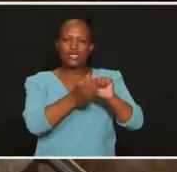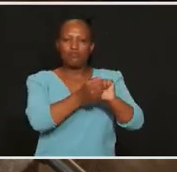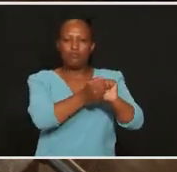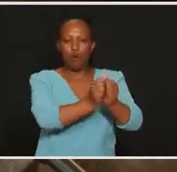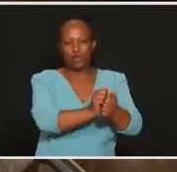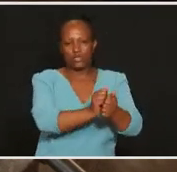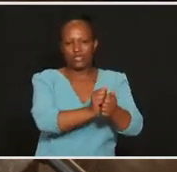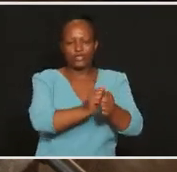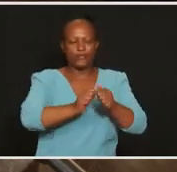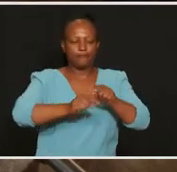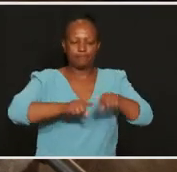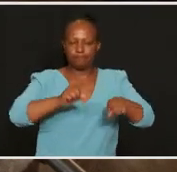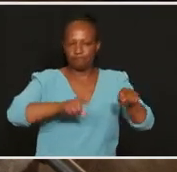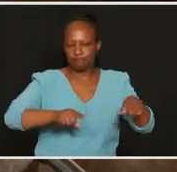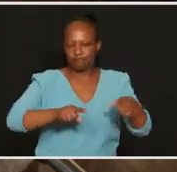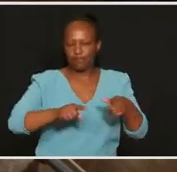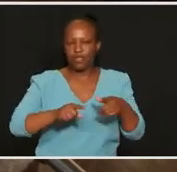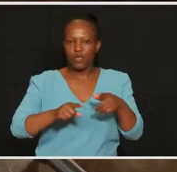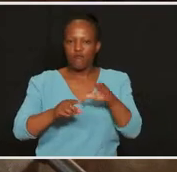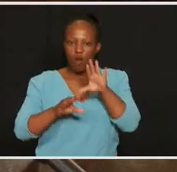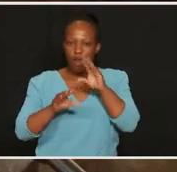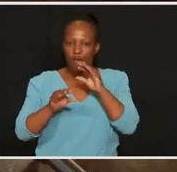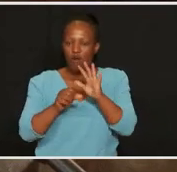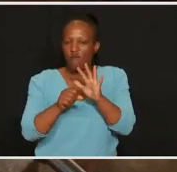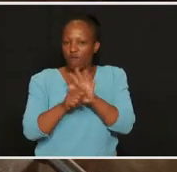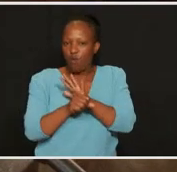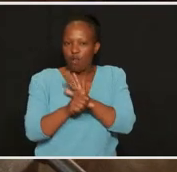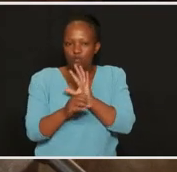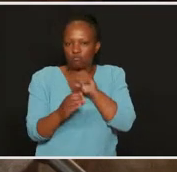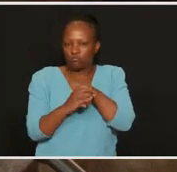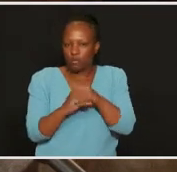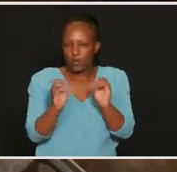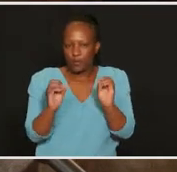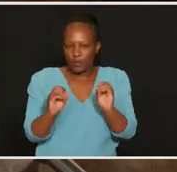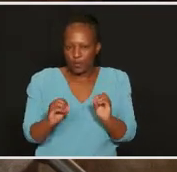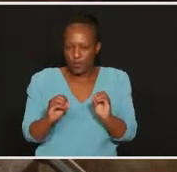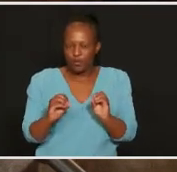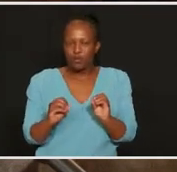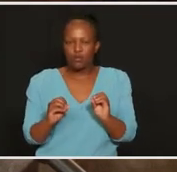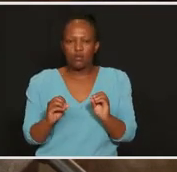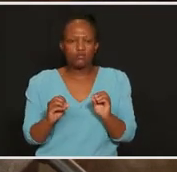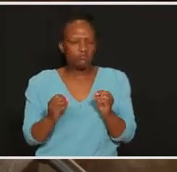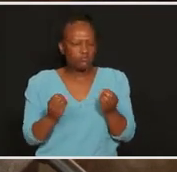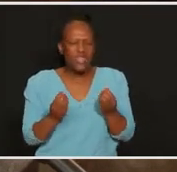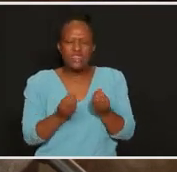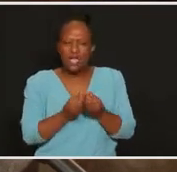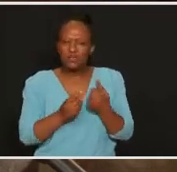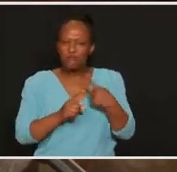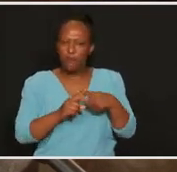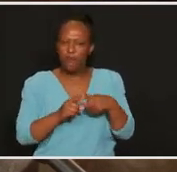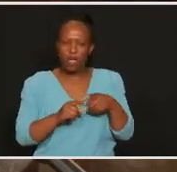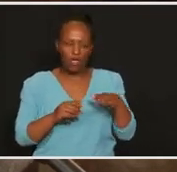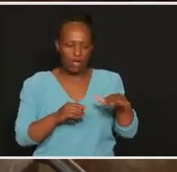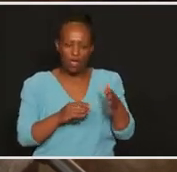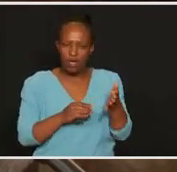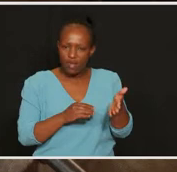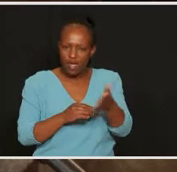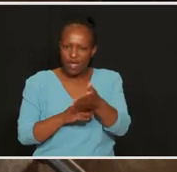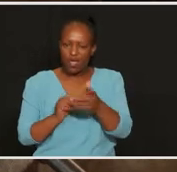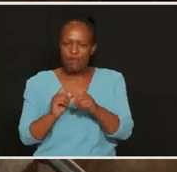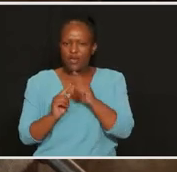not fully participating in the schools and their facilities are there but they are not being